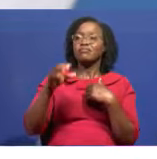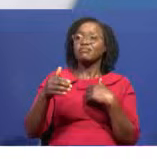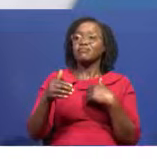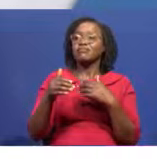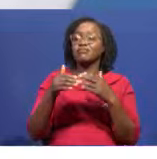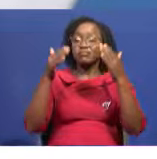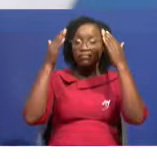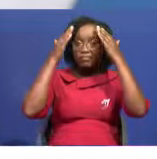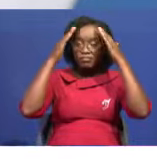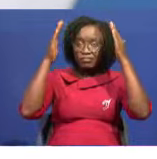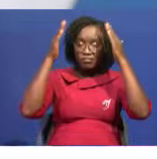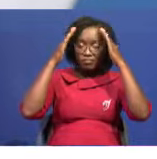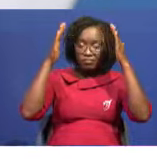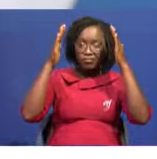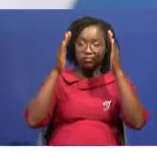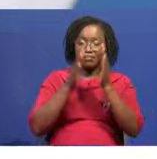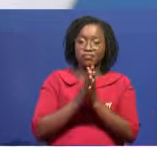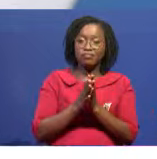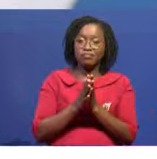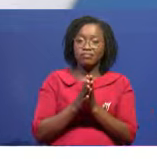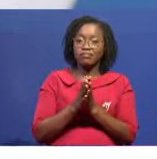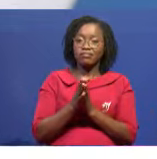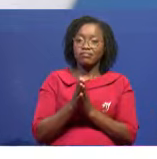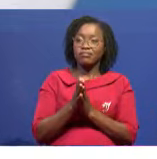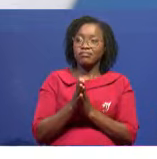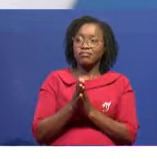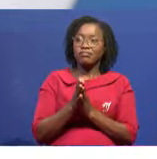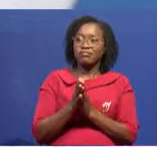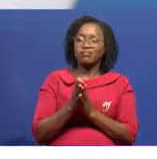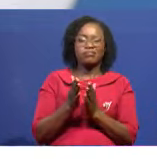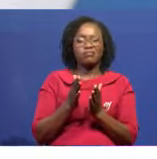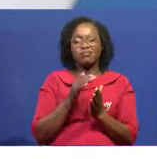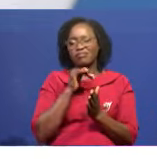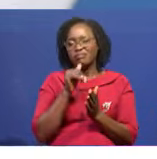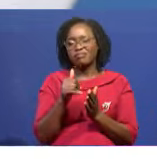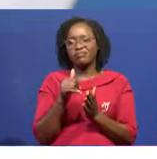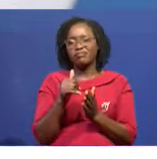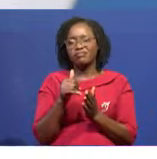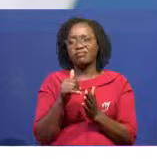of awareness. They are not as